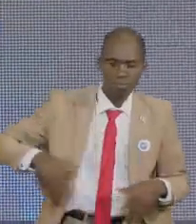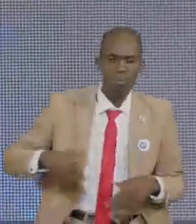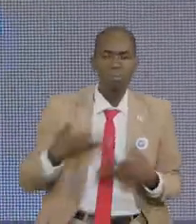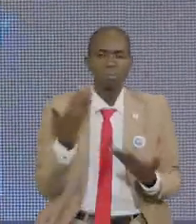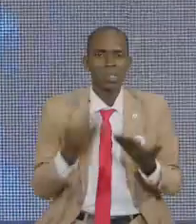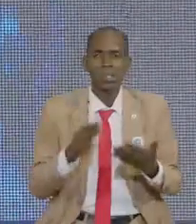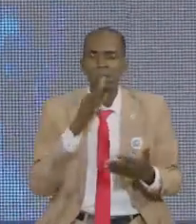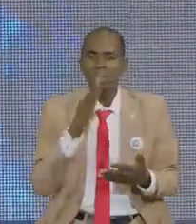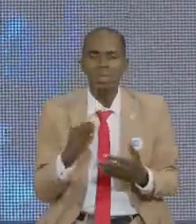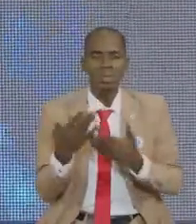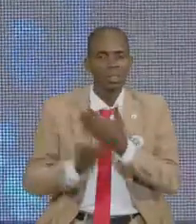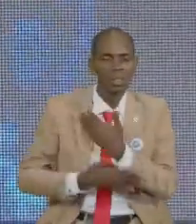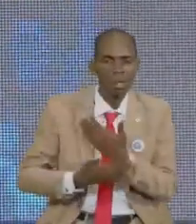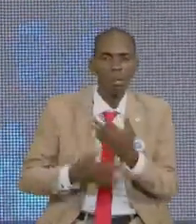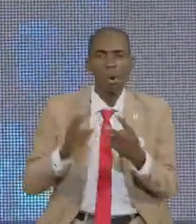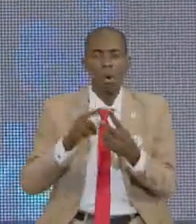mind